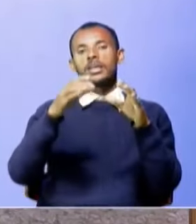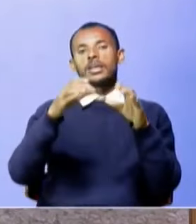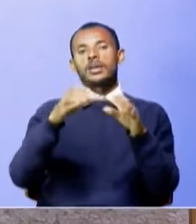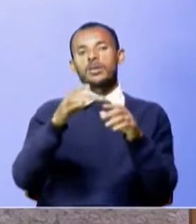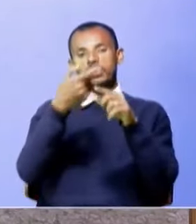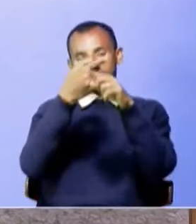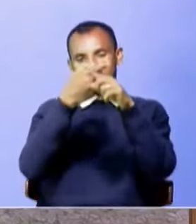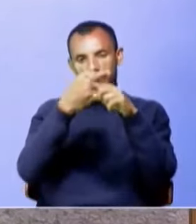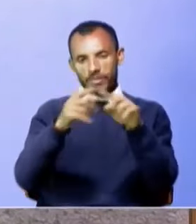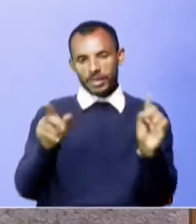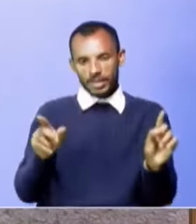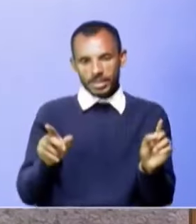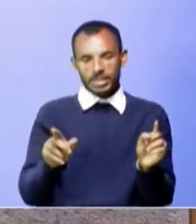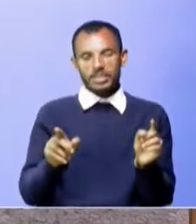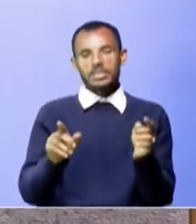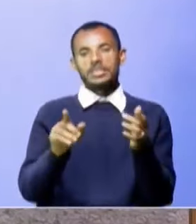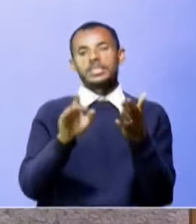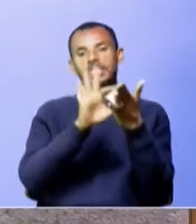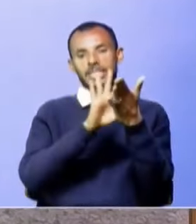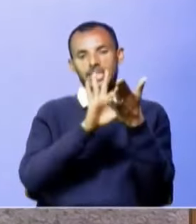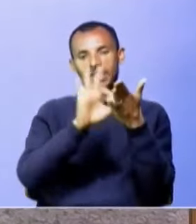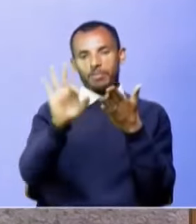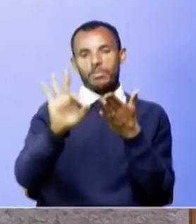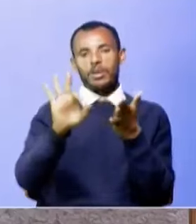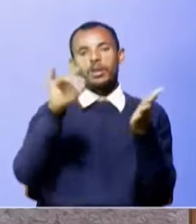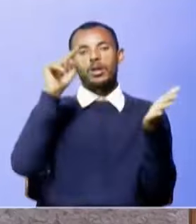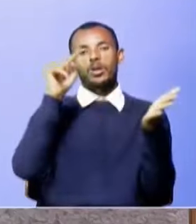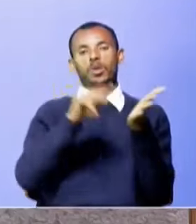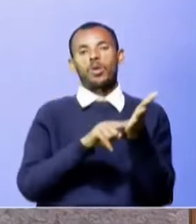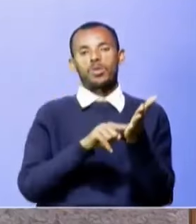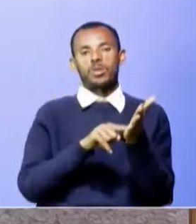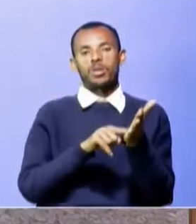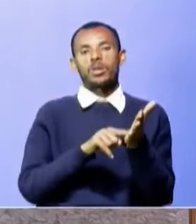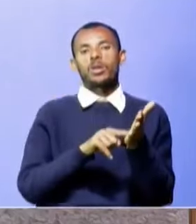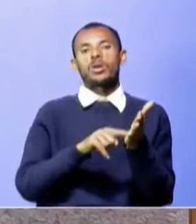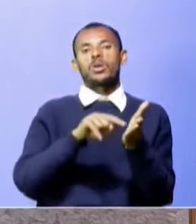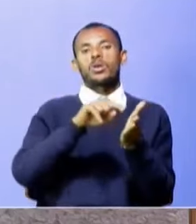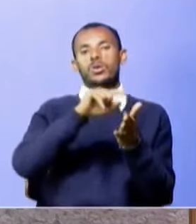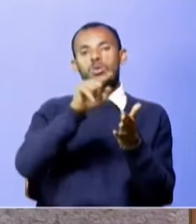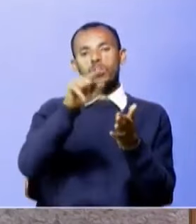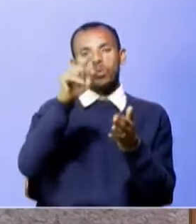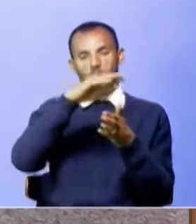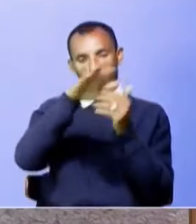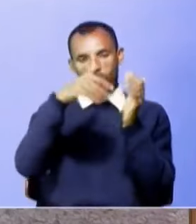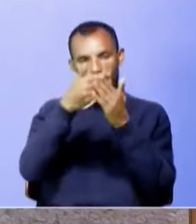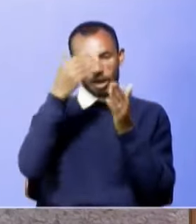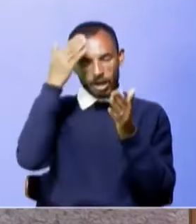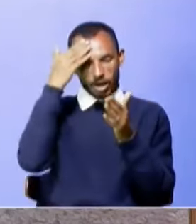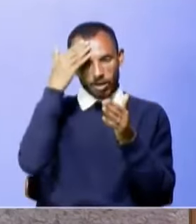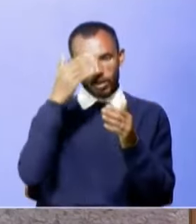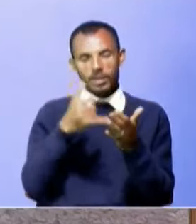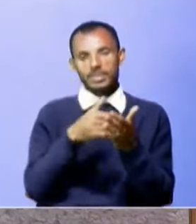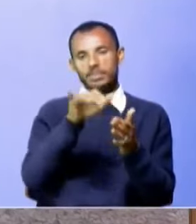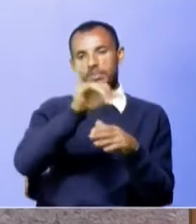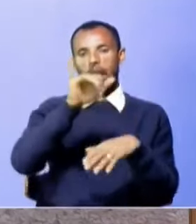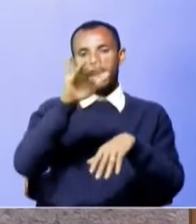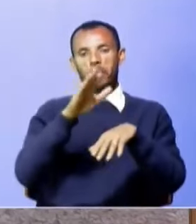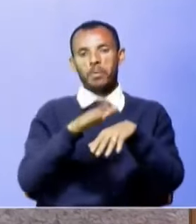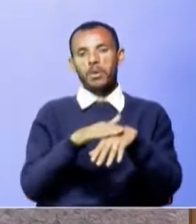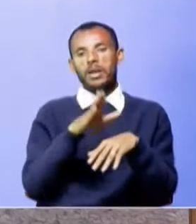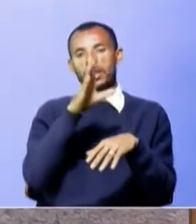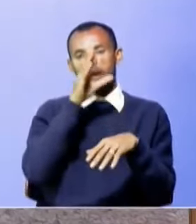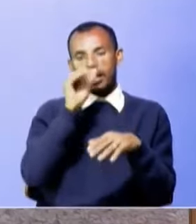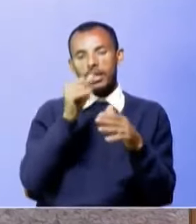different number of dots on each faces. Okay, you all know what a cube is mean from our